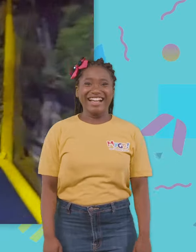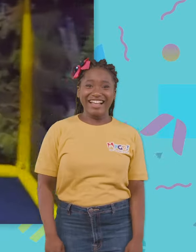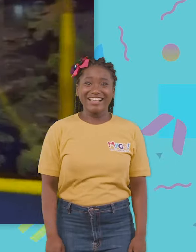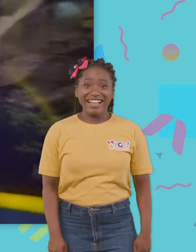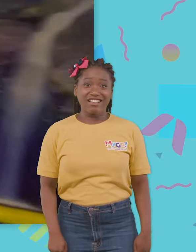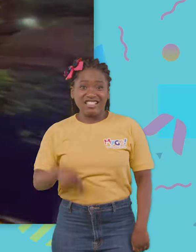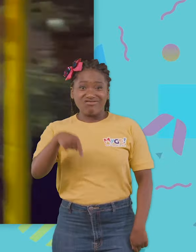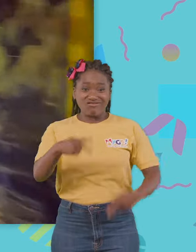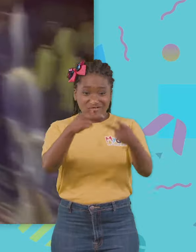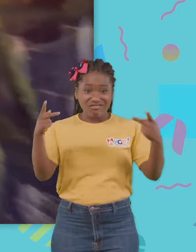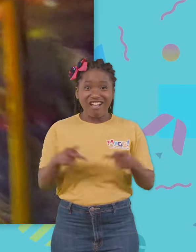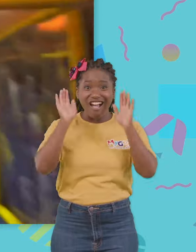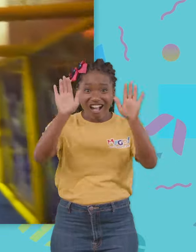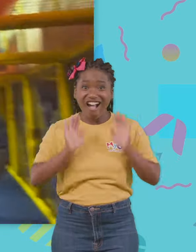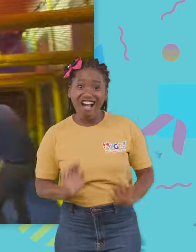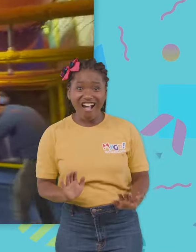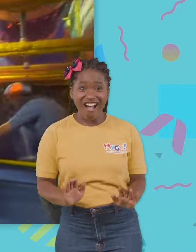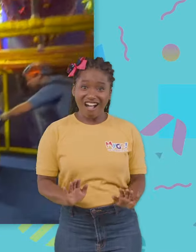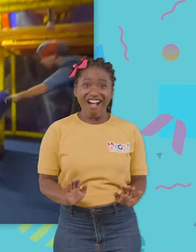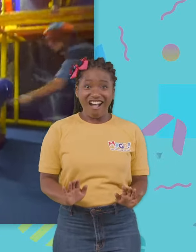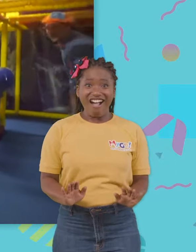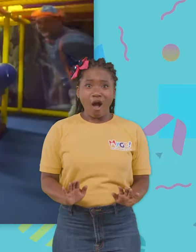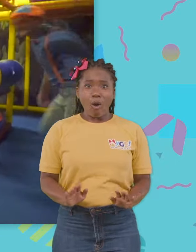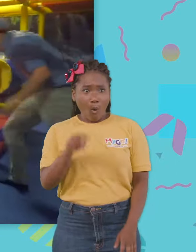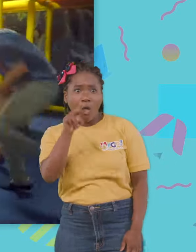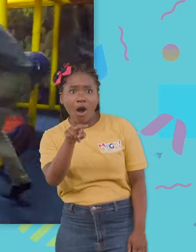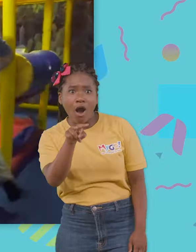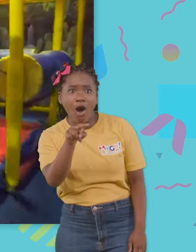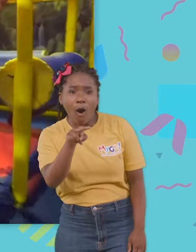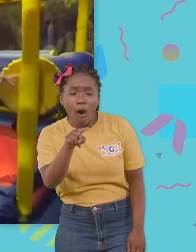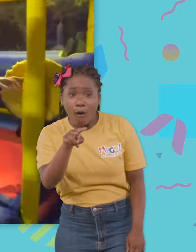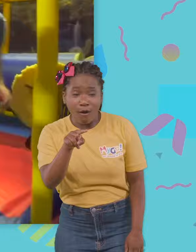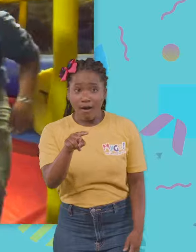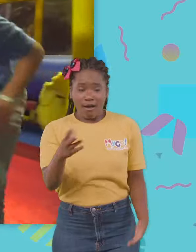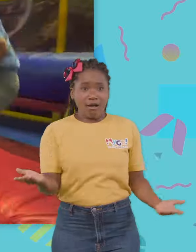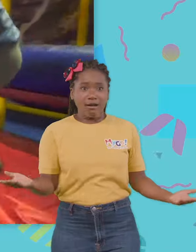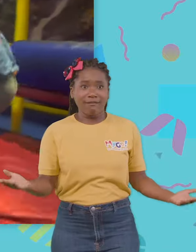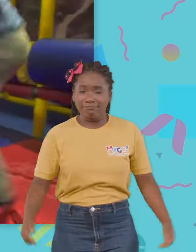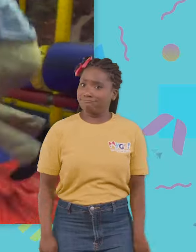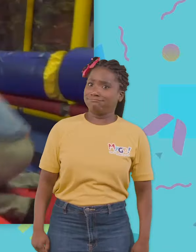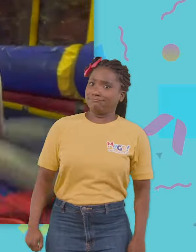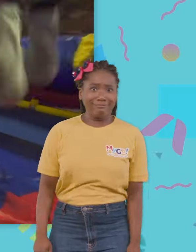whoa. This place is awesome! Whoa! Look at this place! Whoa!